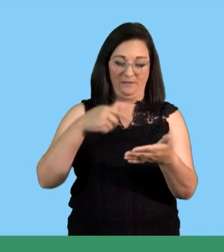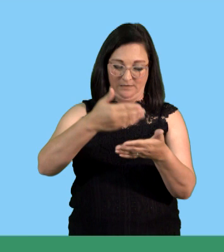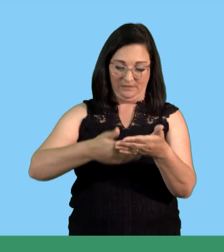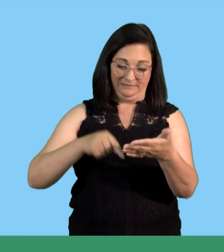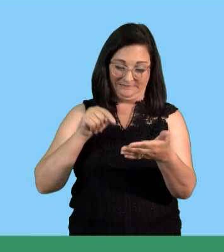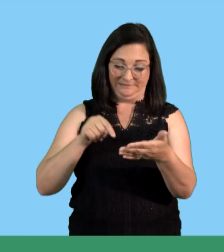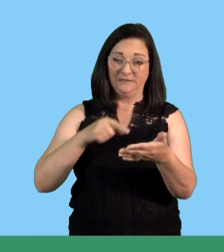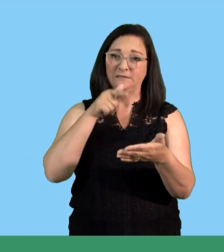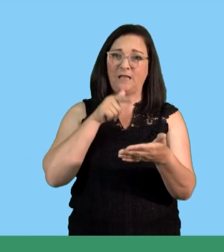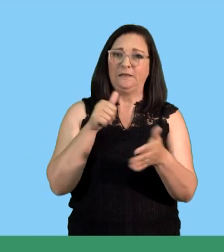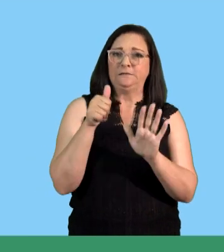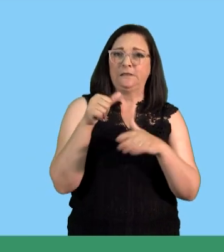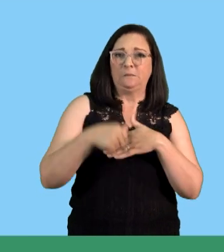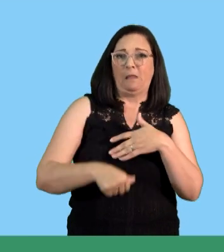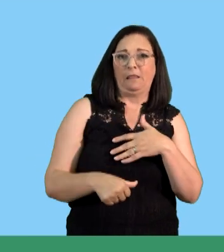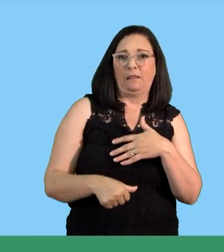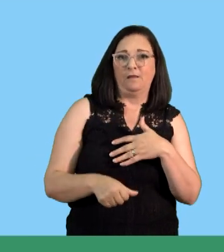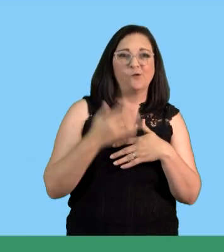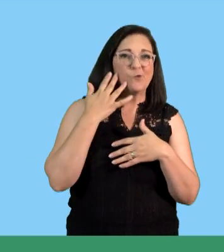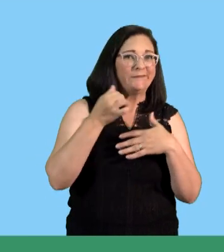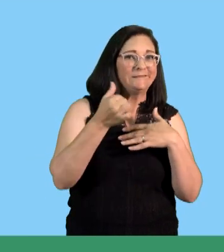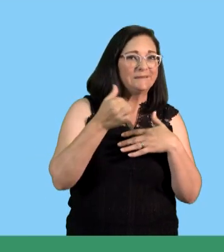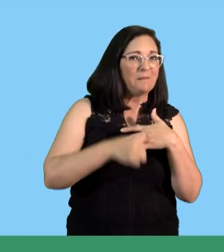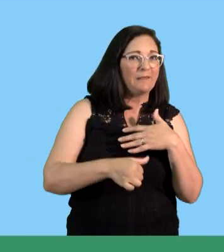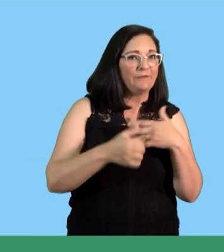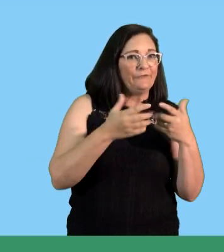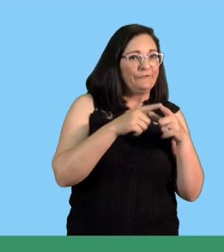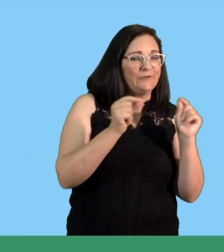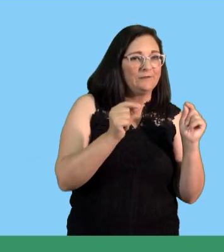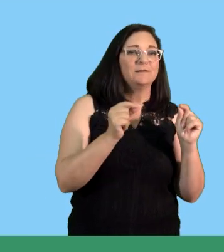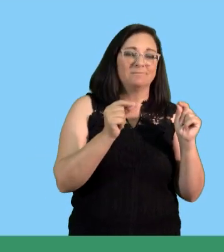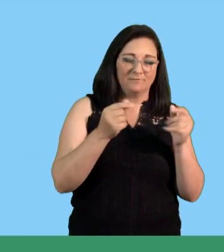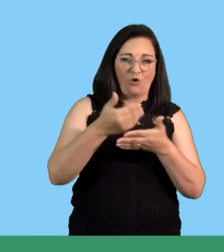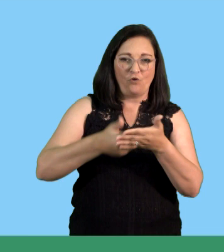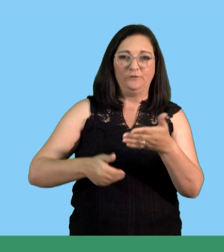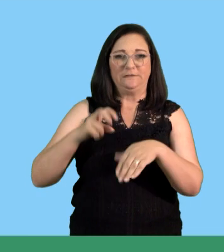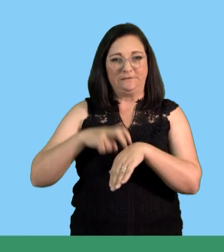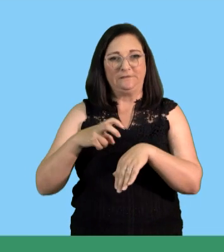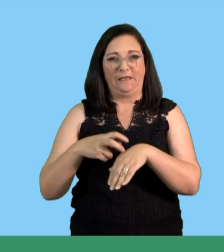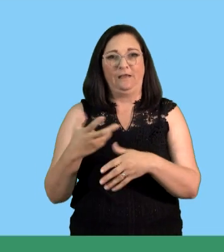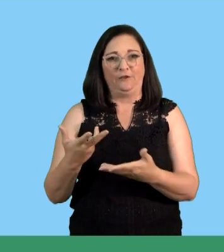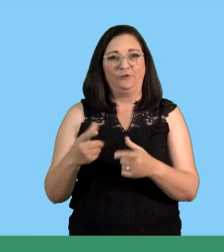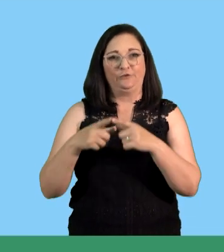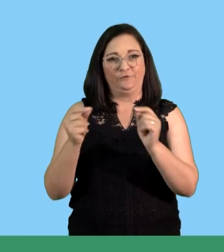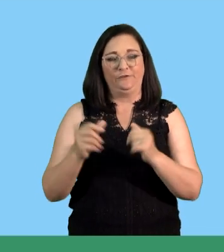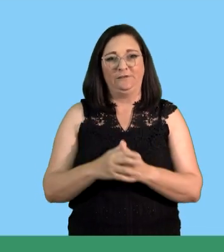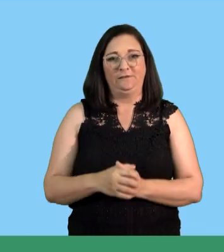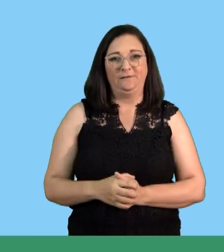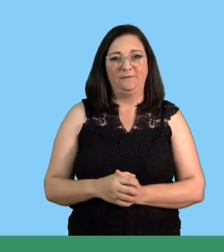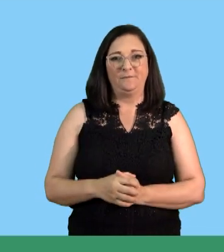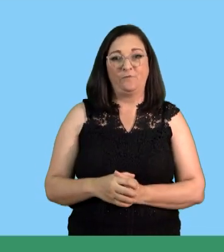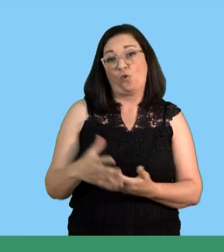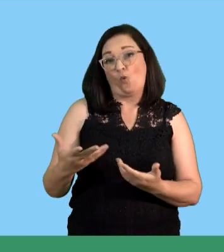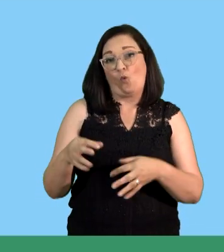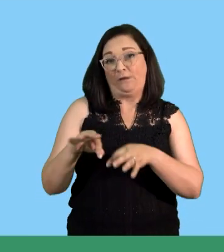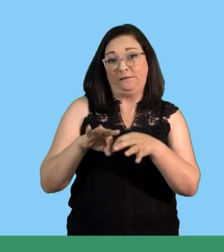employed on a 6-month basis. So this is the 6th month. So definitely the contract has to be terminated because the duration has